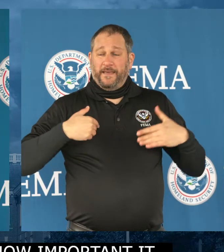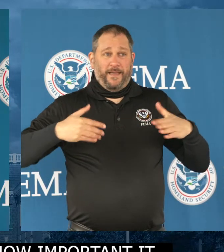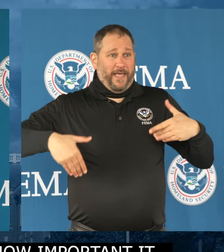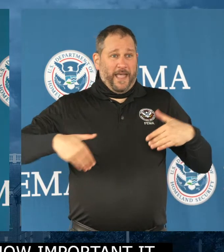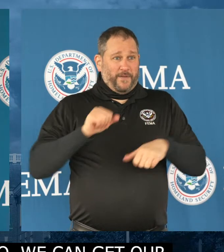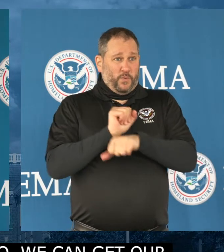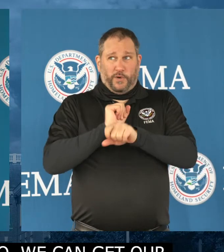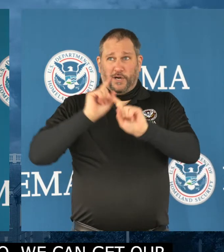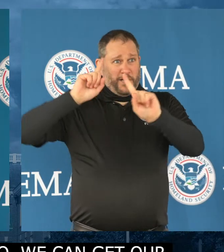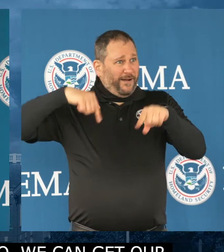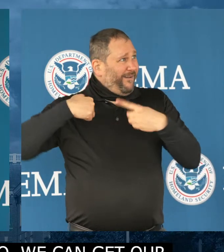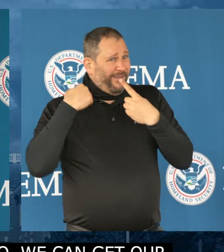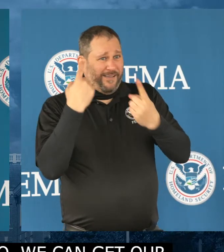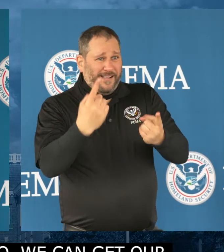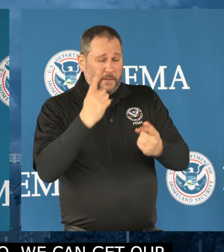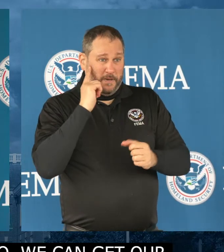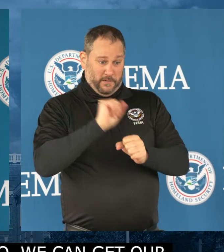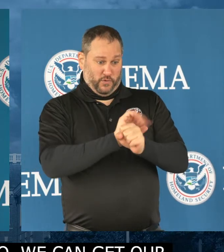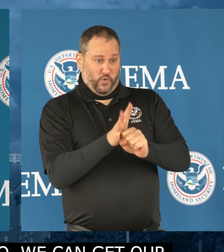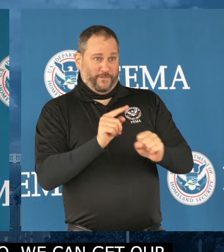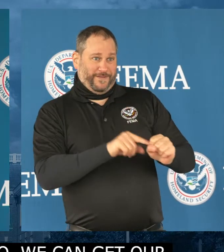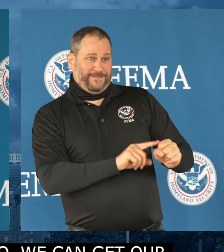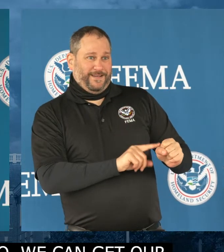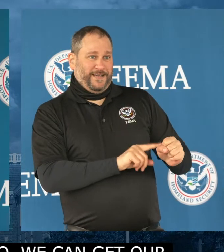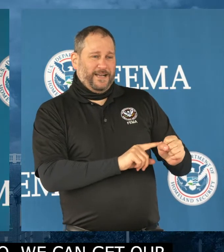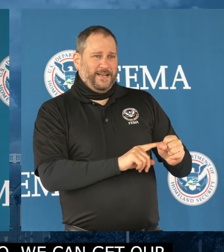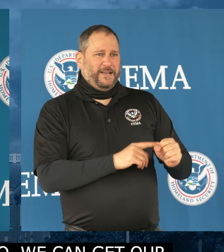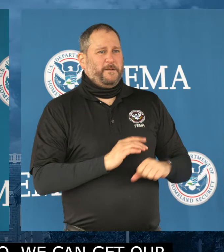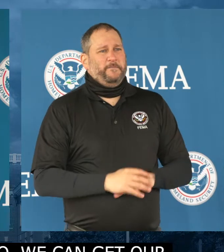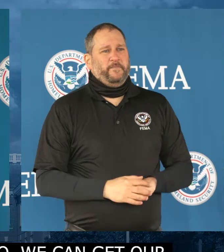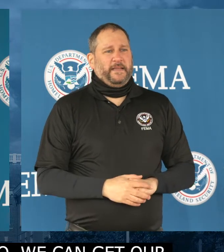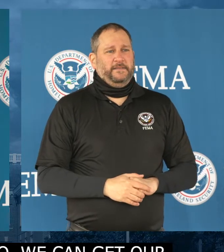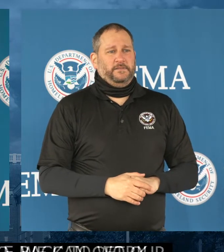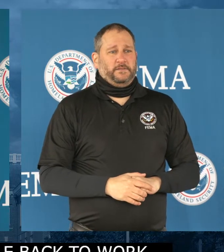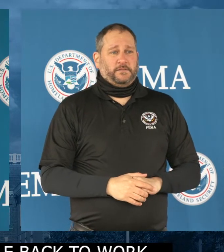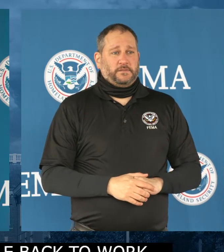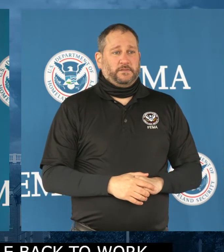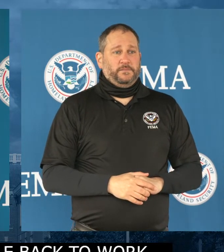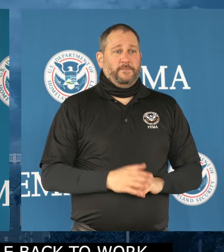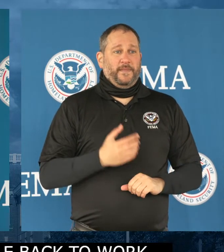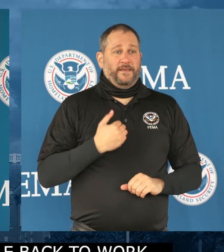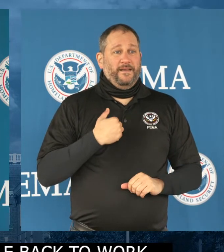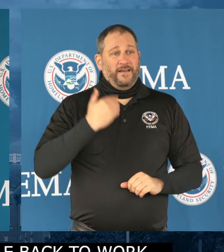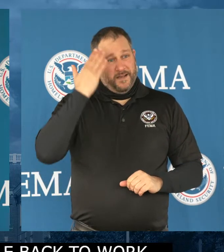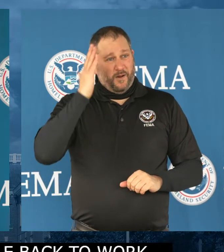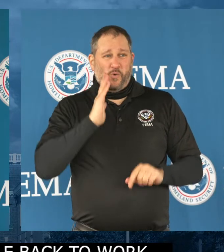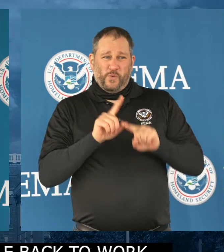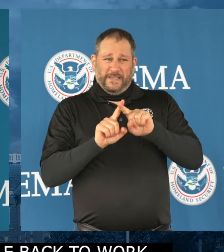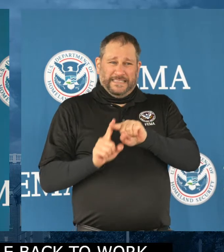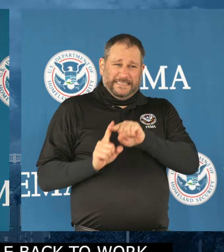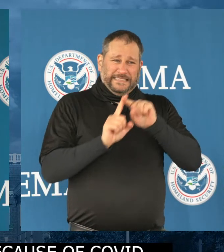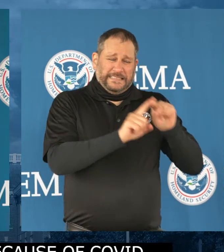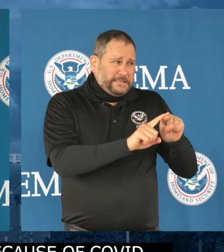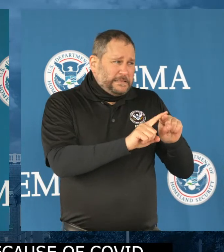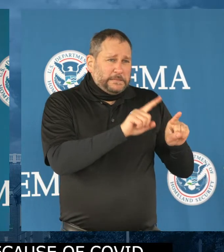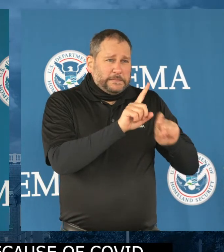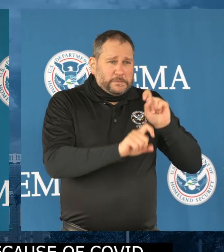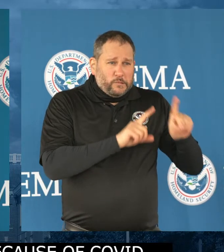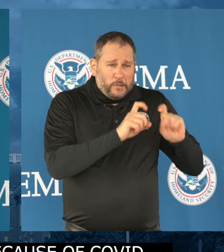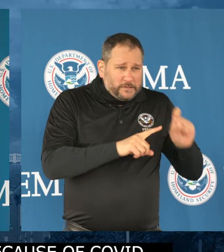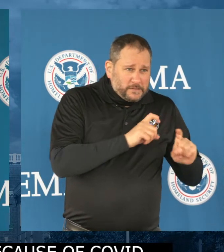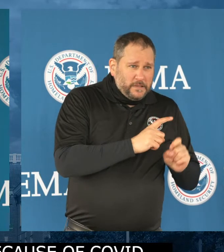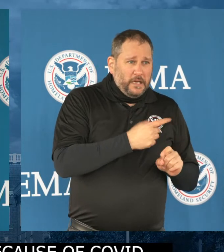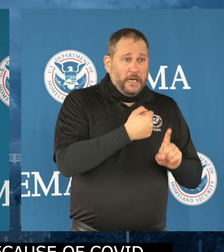of COVID-19. And I know that we are going to lean into that question. Our